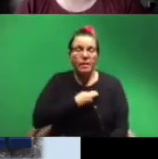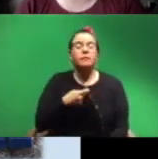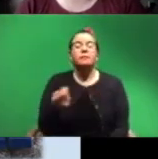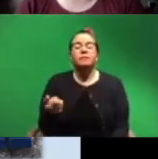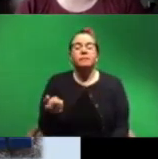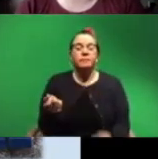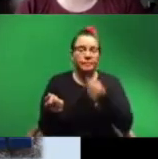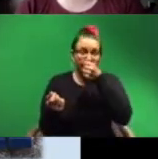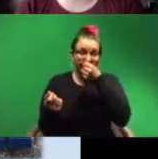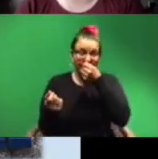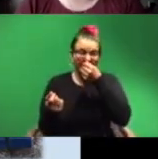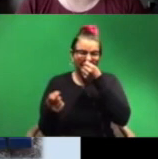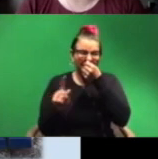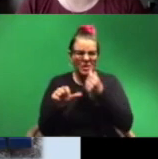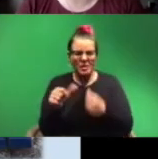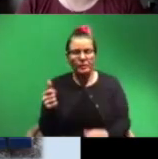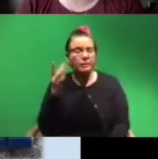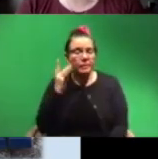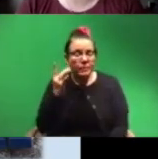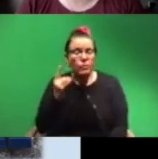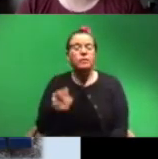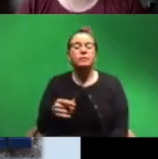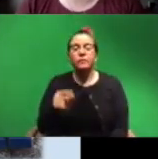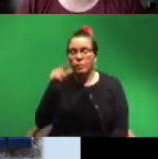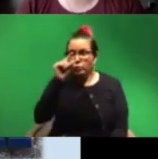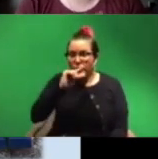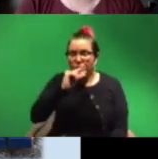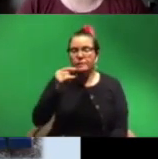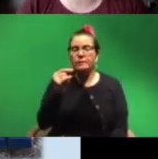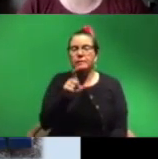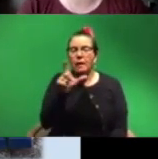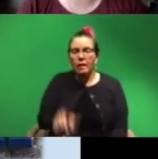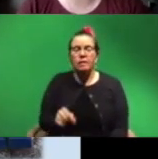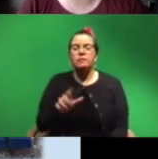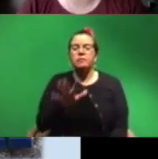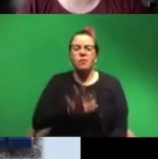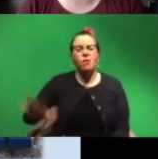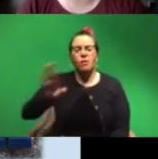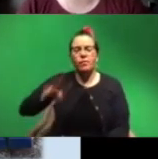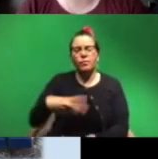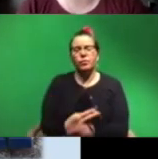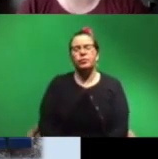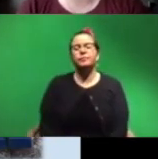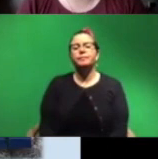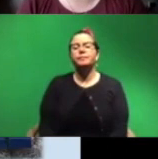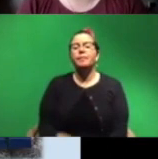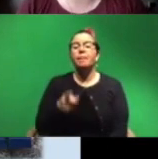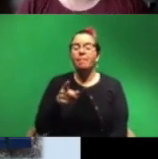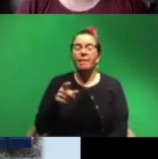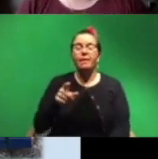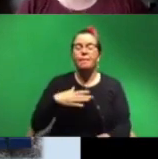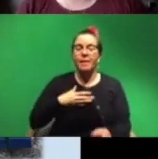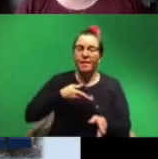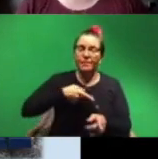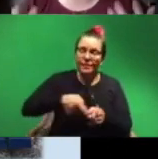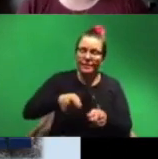from where else I've been, from California, from Greece, from Italy, all over the world. Geology is a very